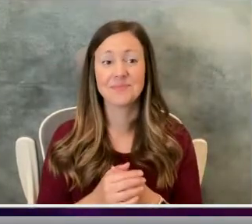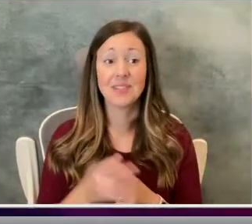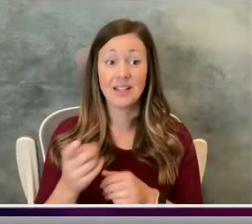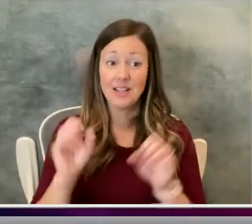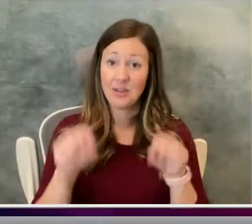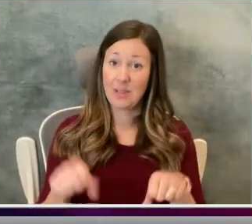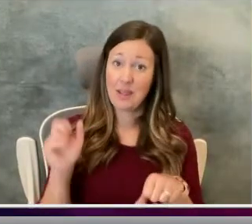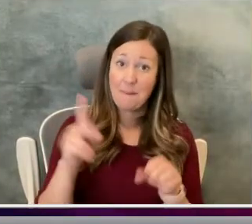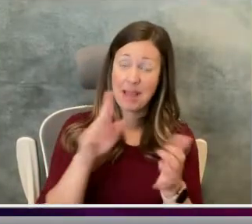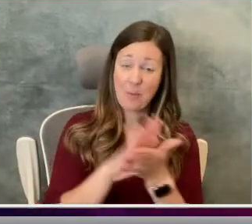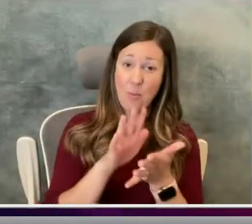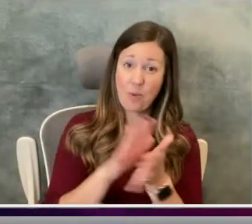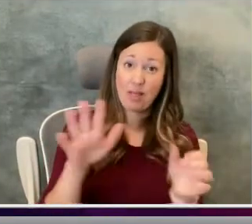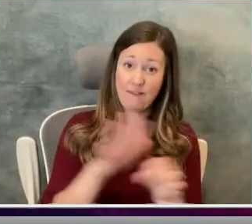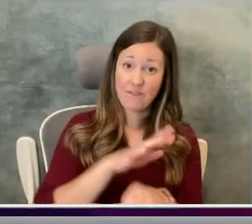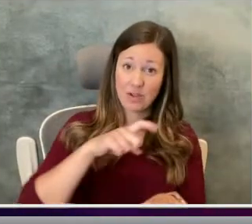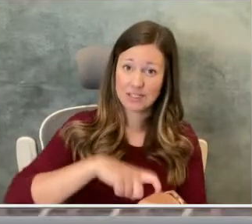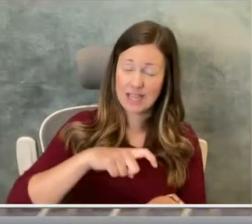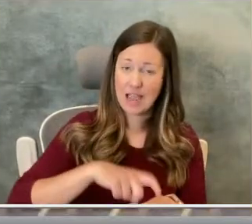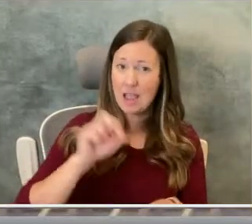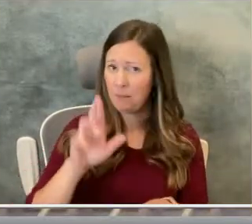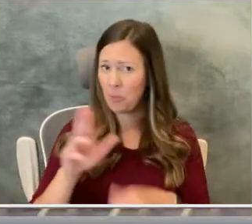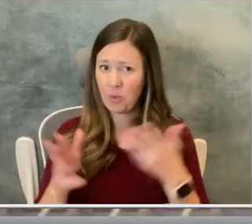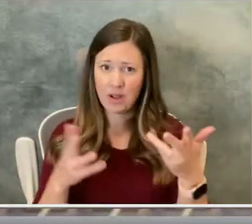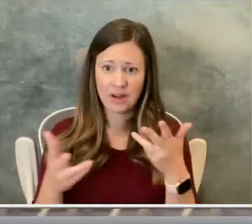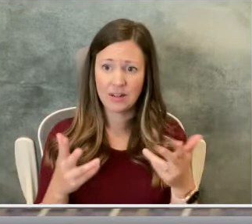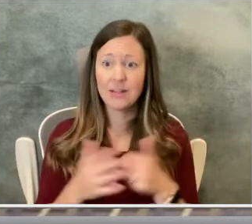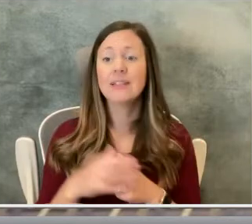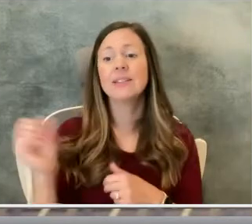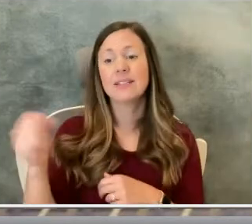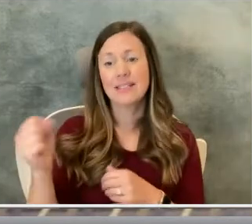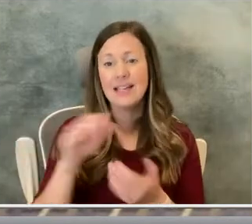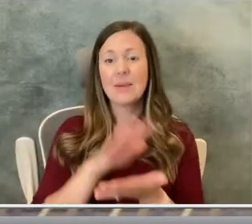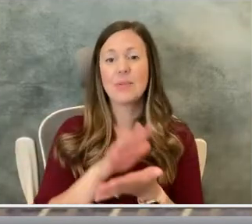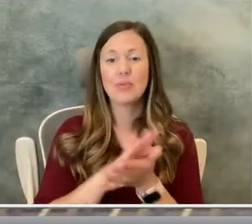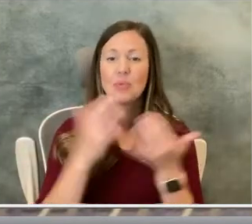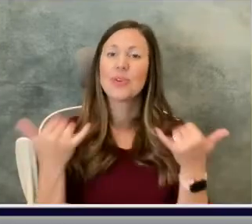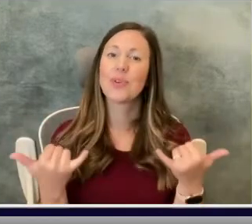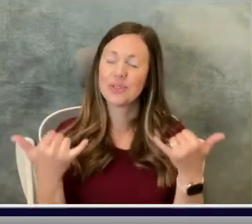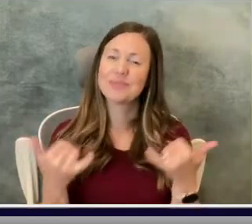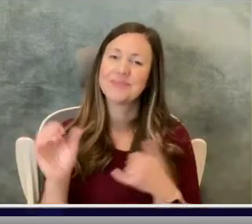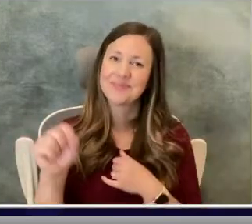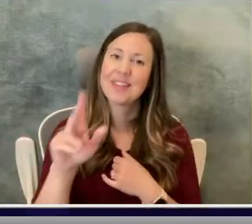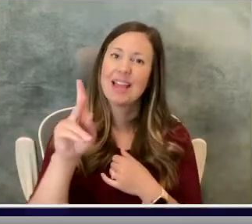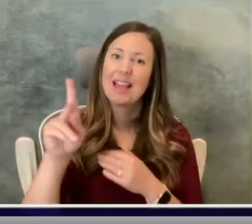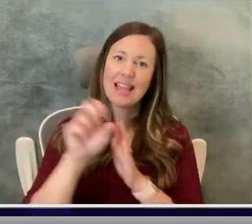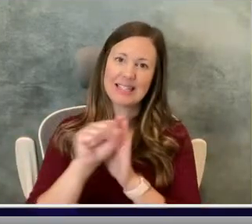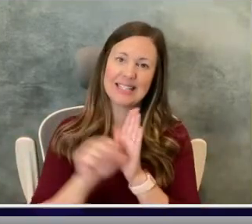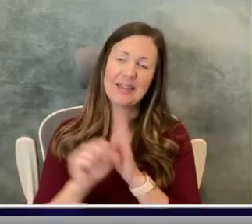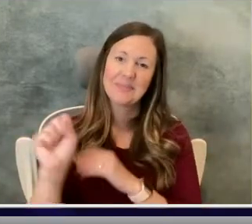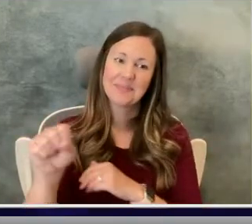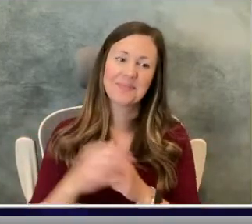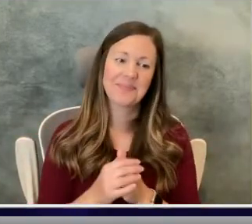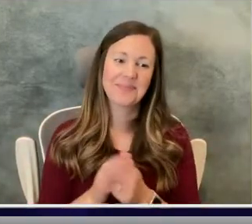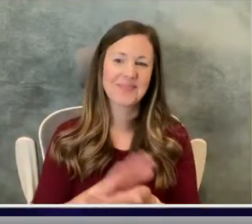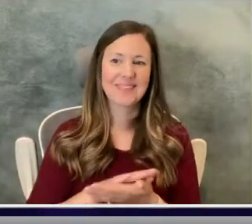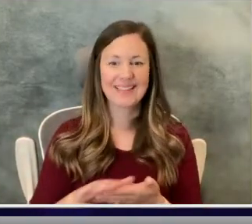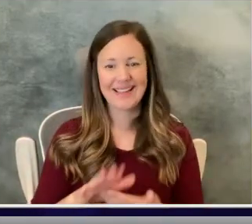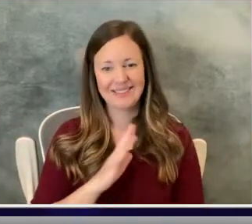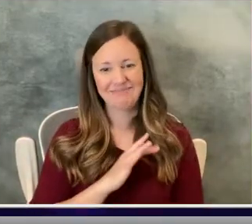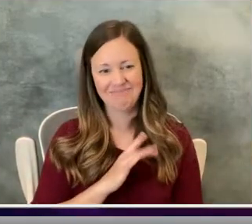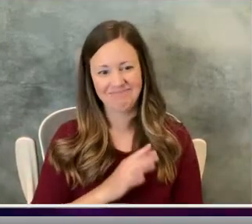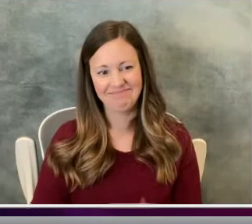with K-State? Yeah, I'm in school currently right now at K-State. Nice. And you're like the bionic man